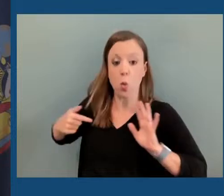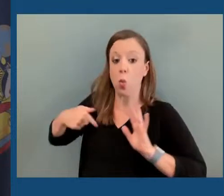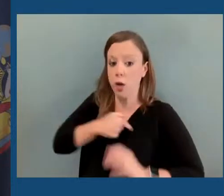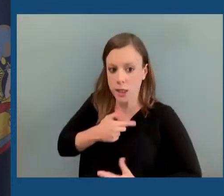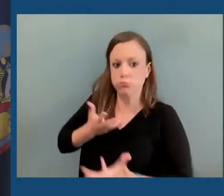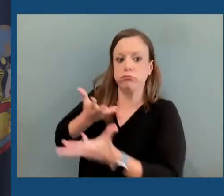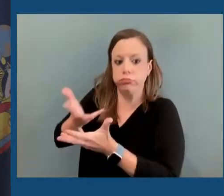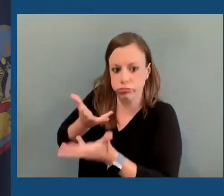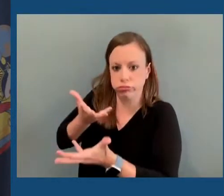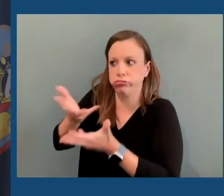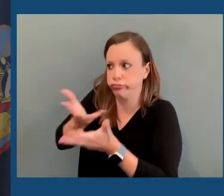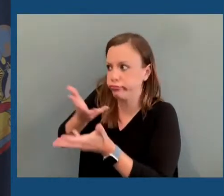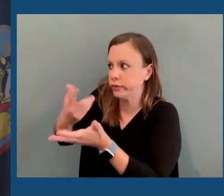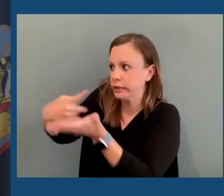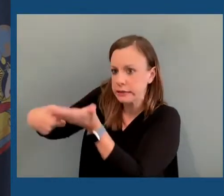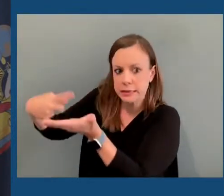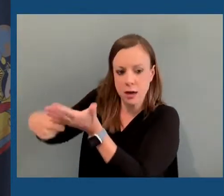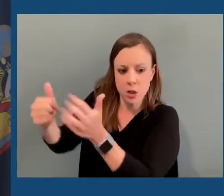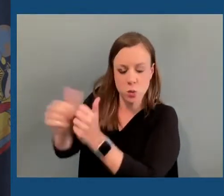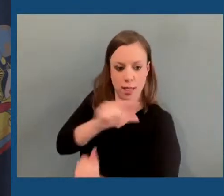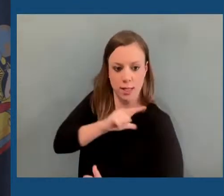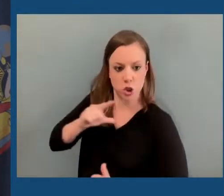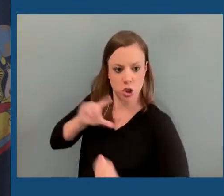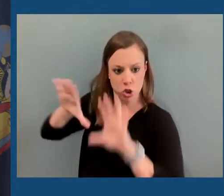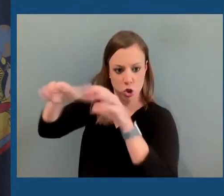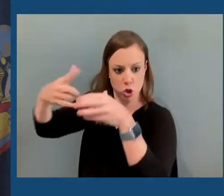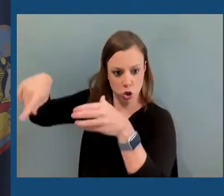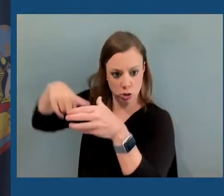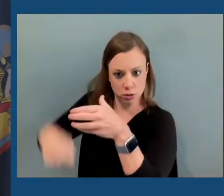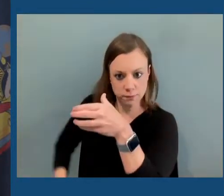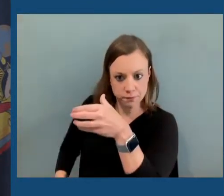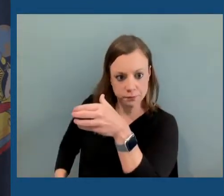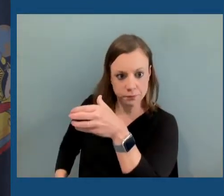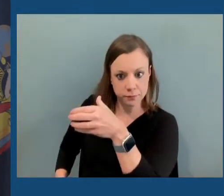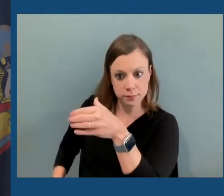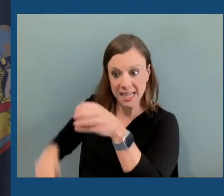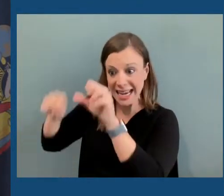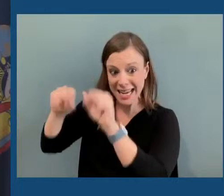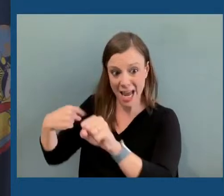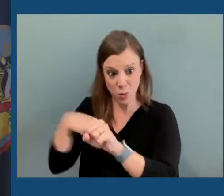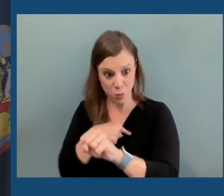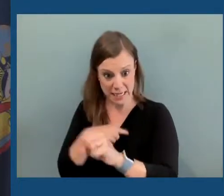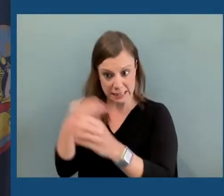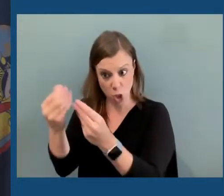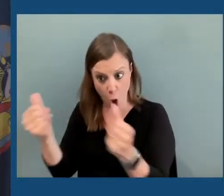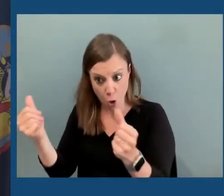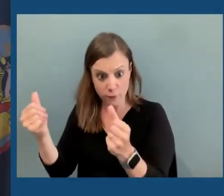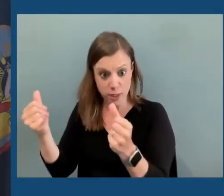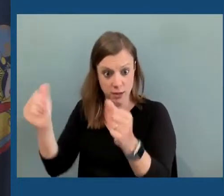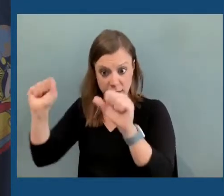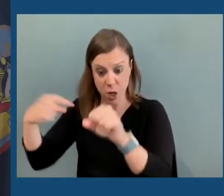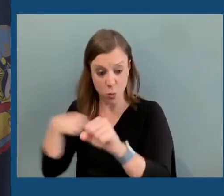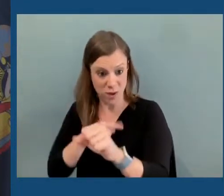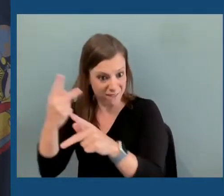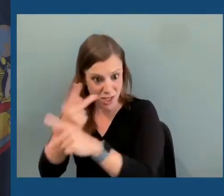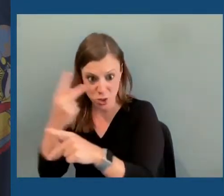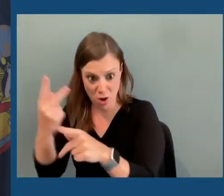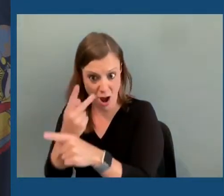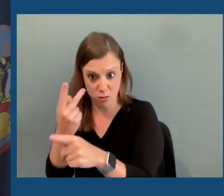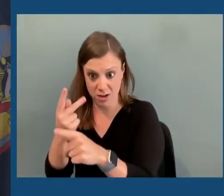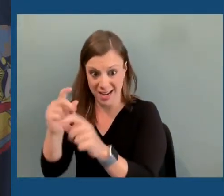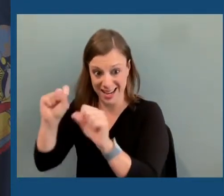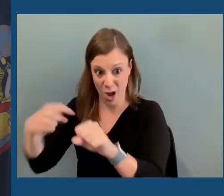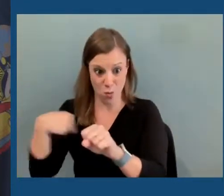legislature as they asked us to do, asking us to, can we not solve this now? Can we not, let's do this outside of this particular